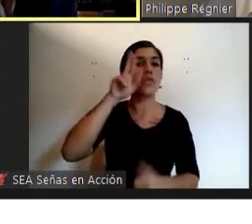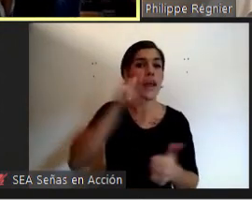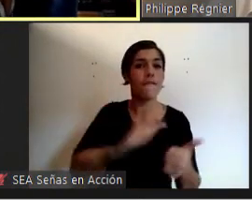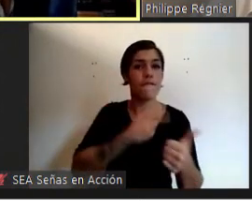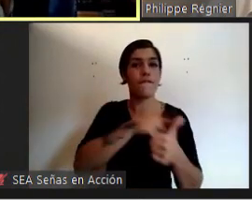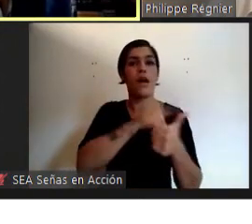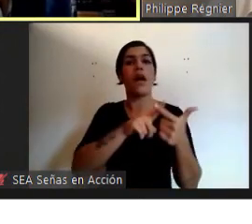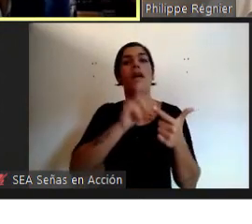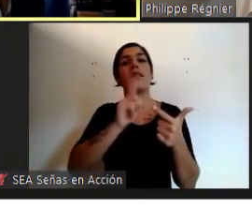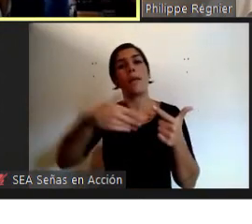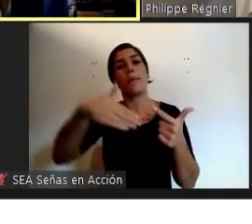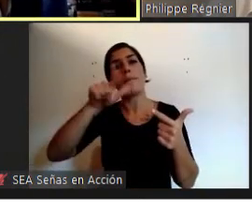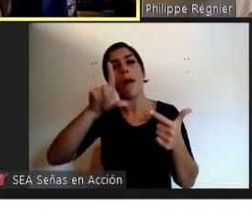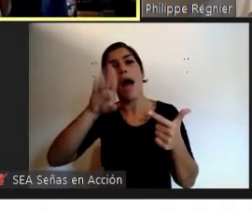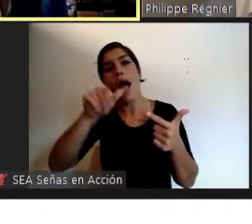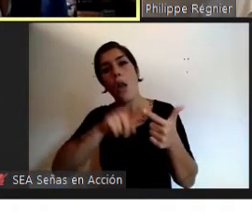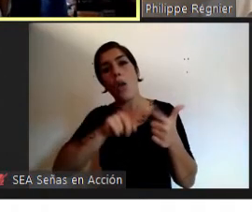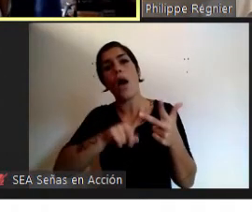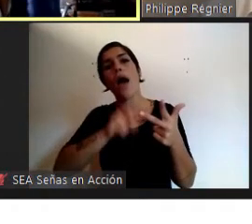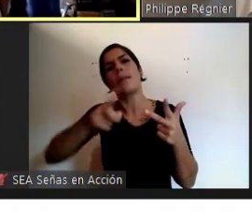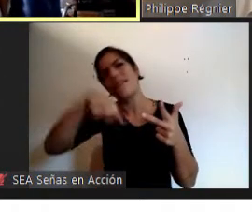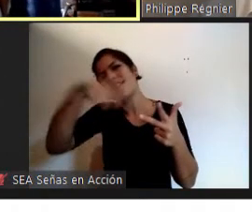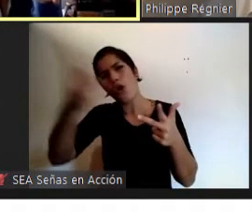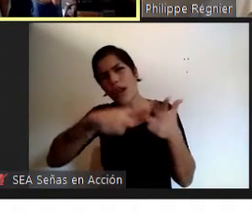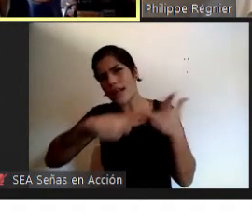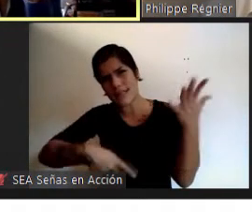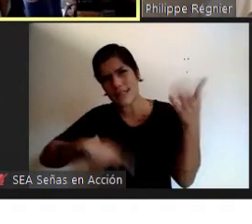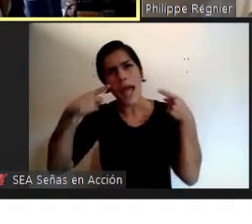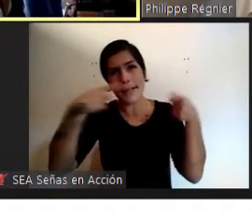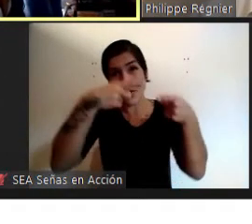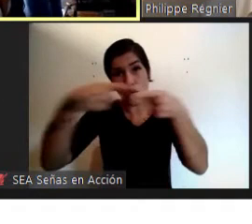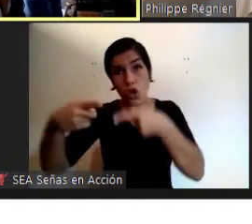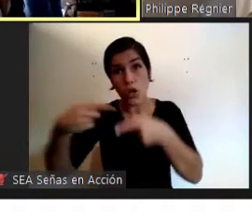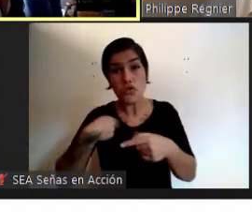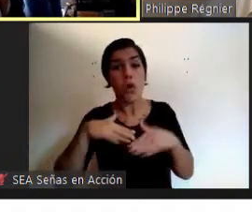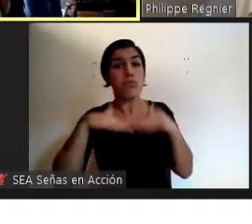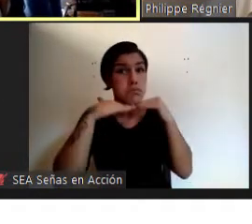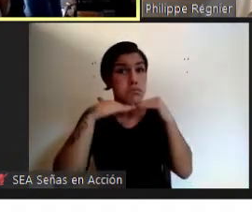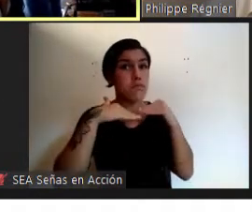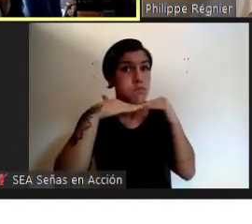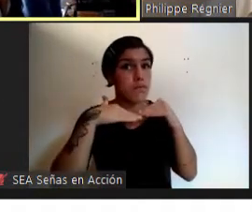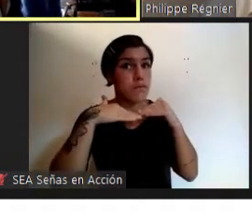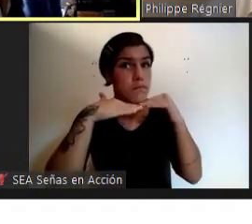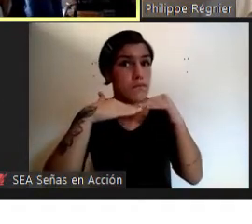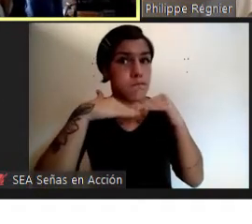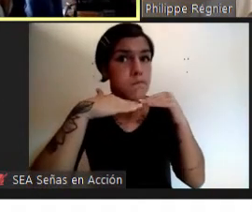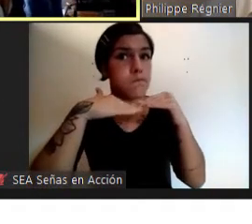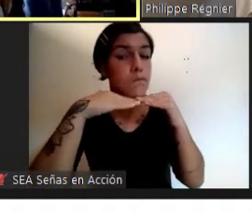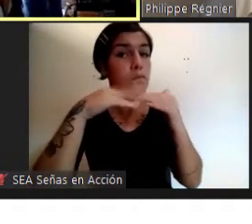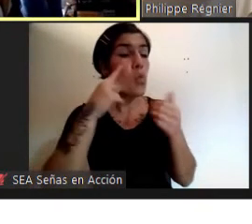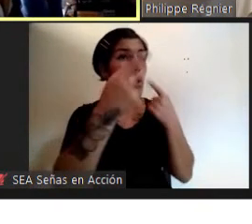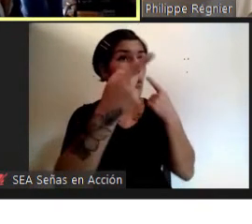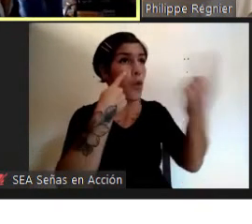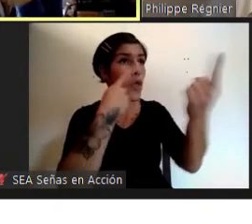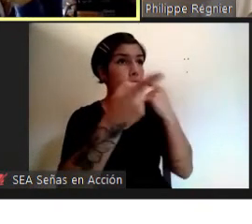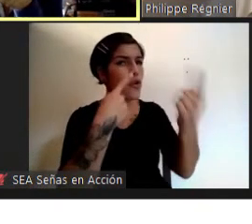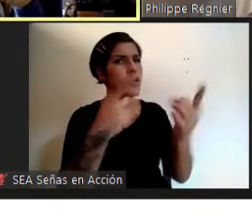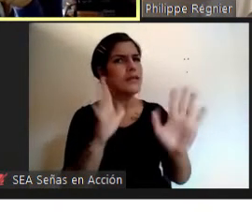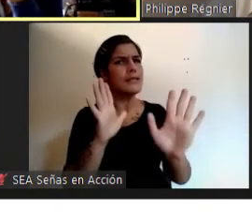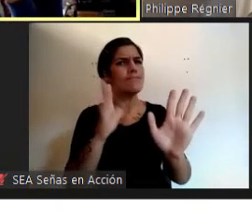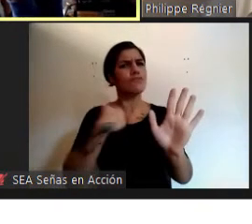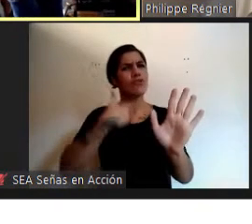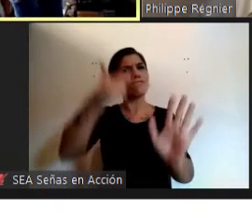the ones in Malba, and some others as well. And I was thinking about the following.